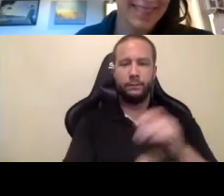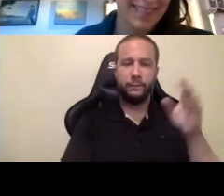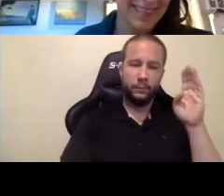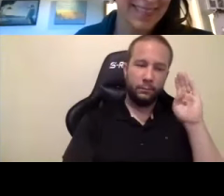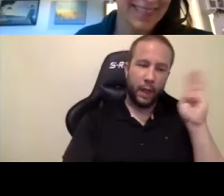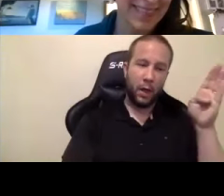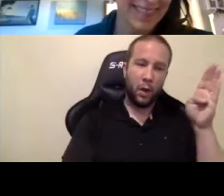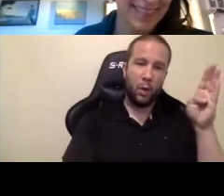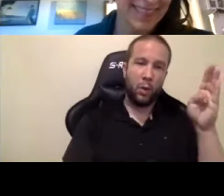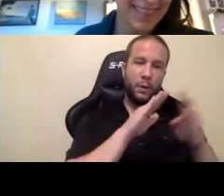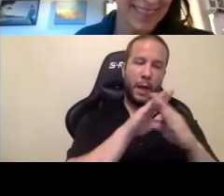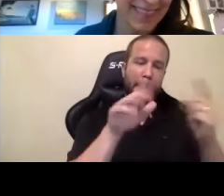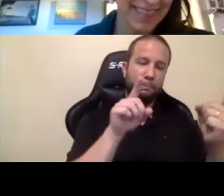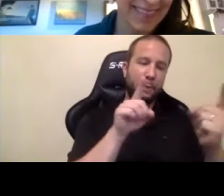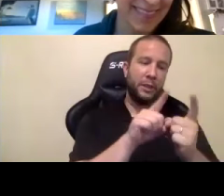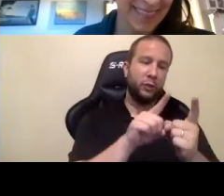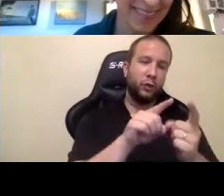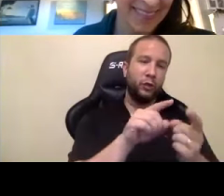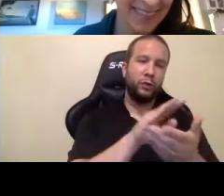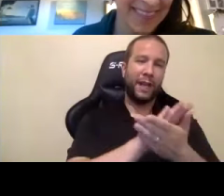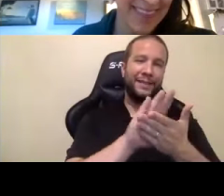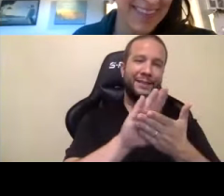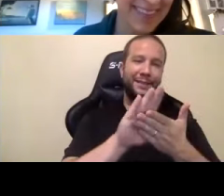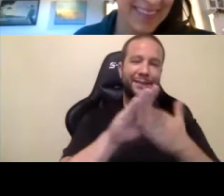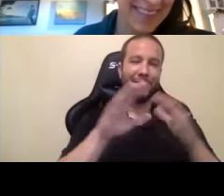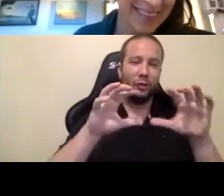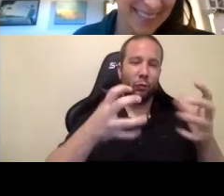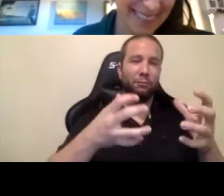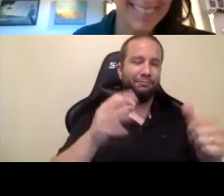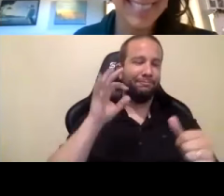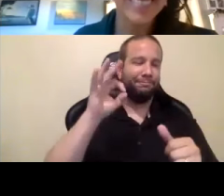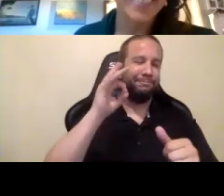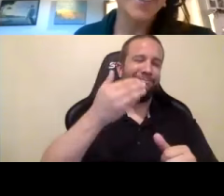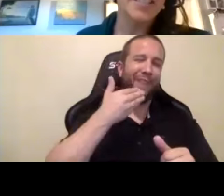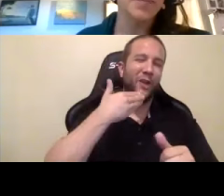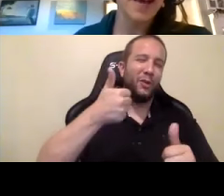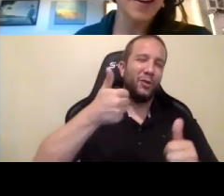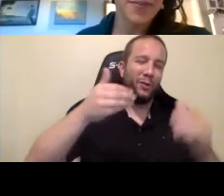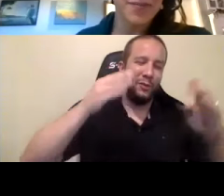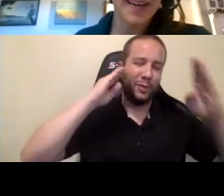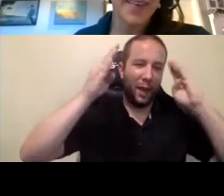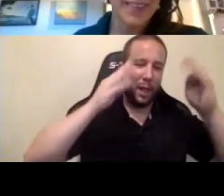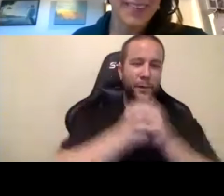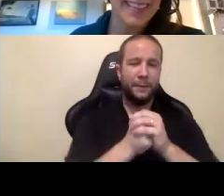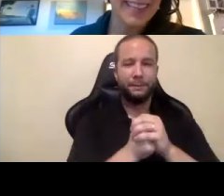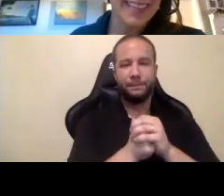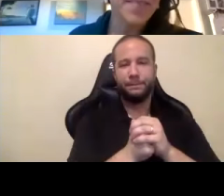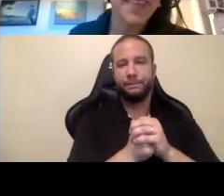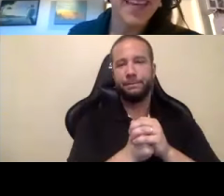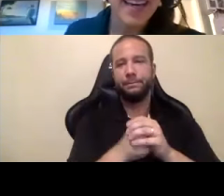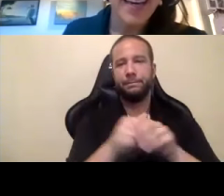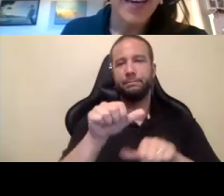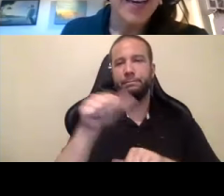all here tonight. Nice bunch. I'm from Bayonne, by the way. She's a planner from Bayonne.